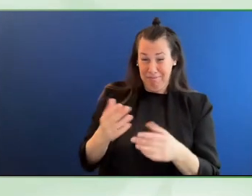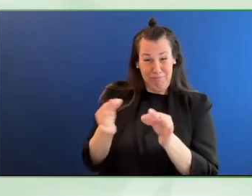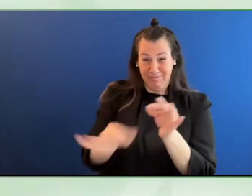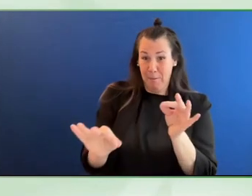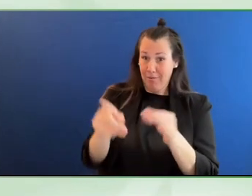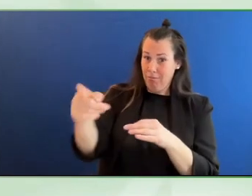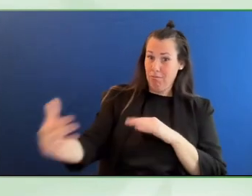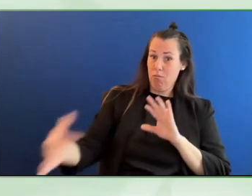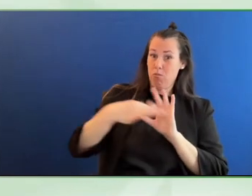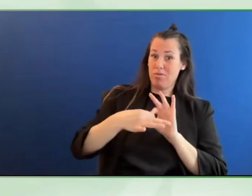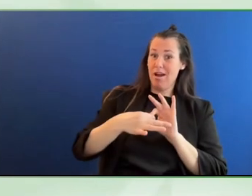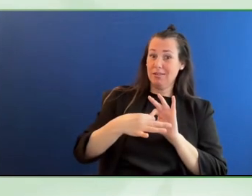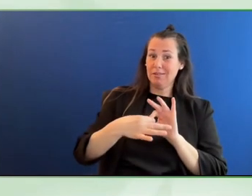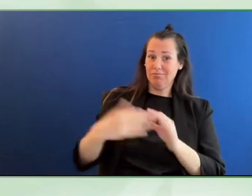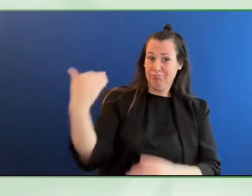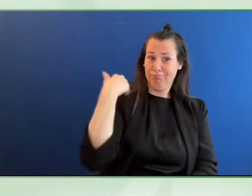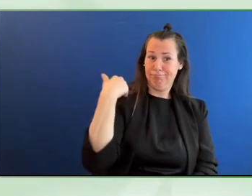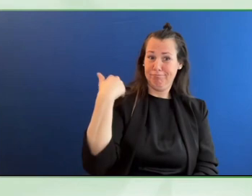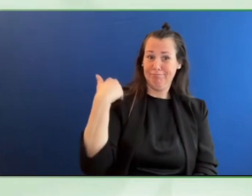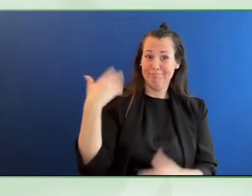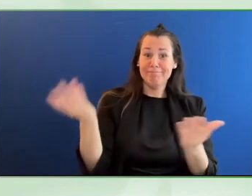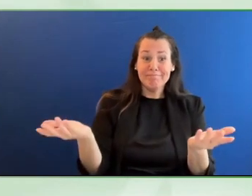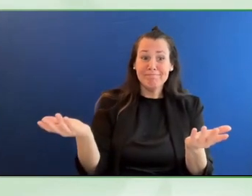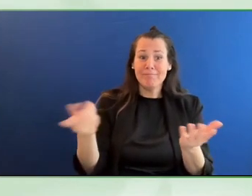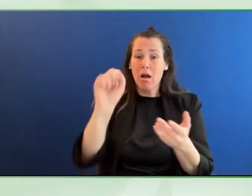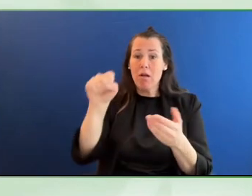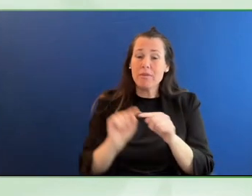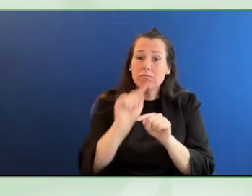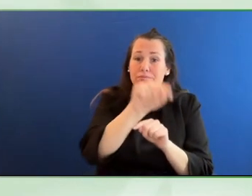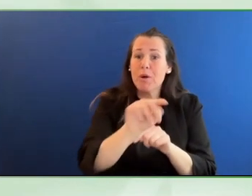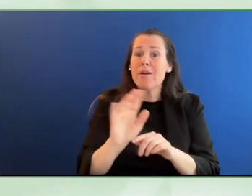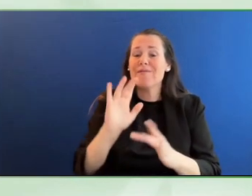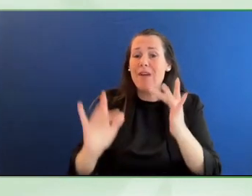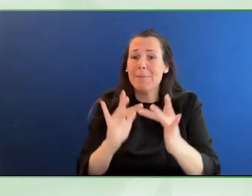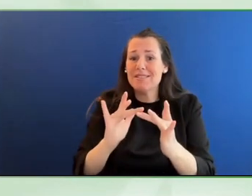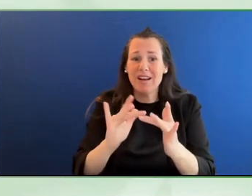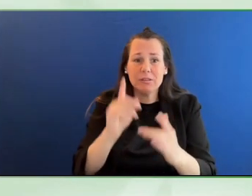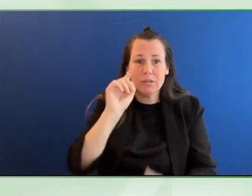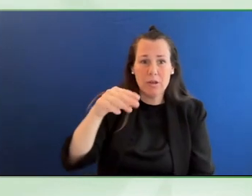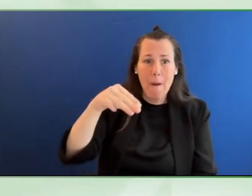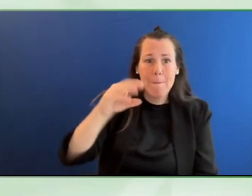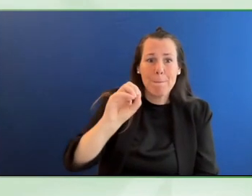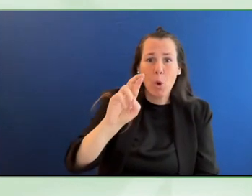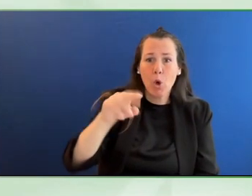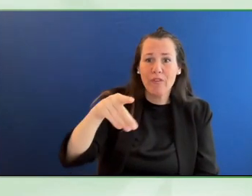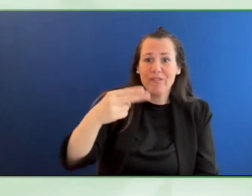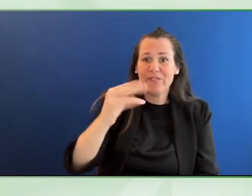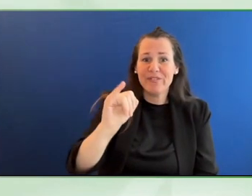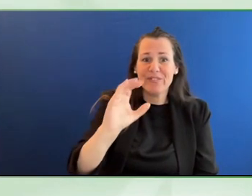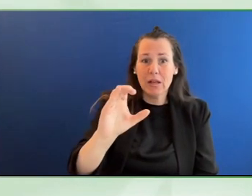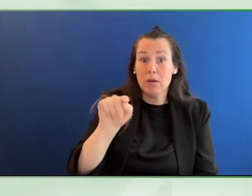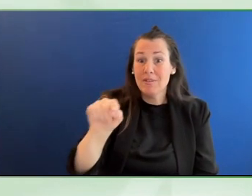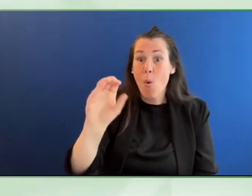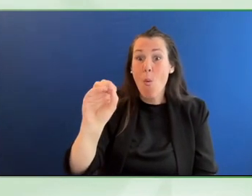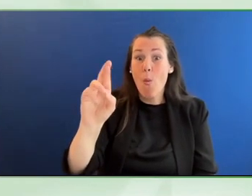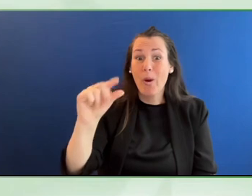tribal and even urban under-resourced schools, is if it's free, because you're talking about putting something on every computer everywhere. A